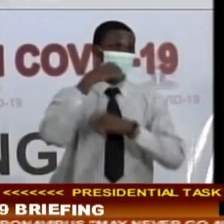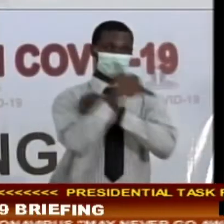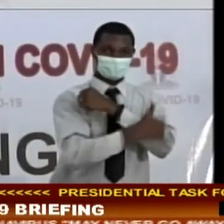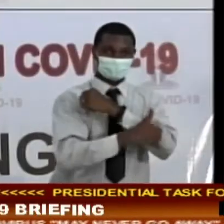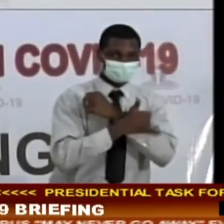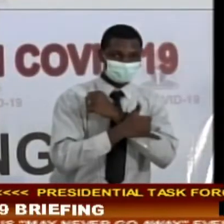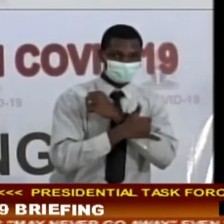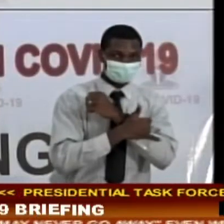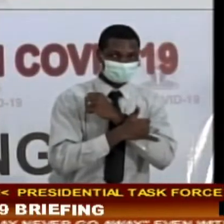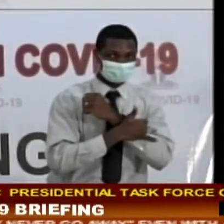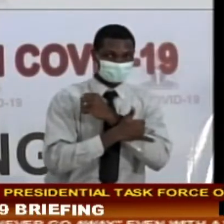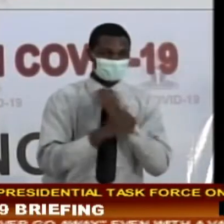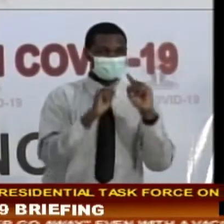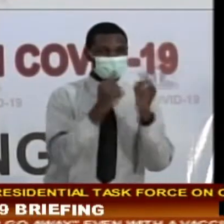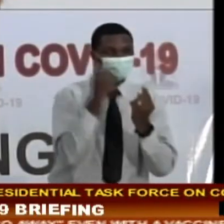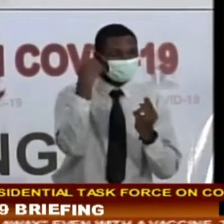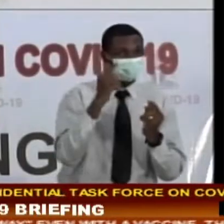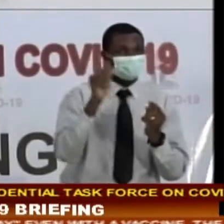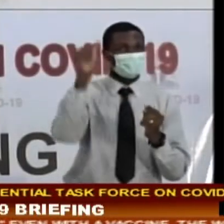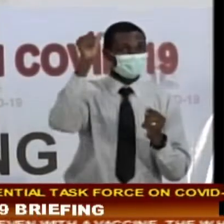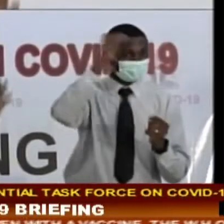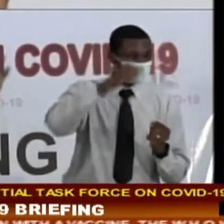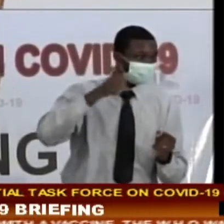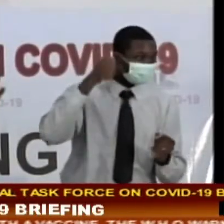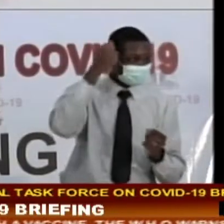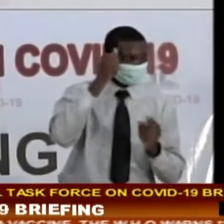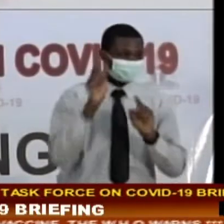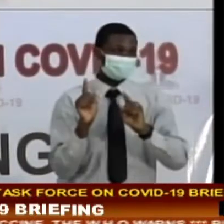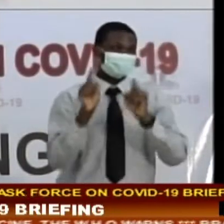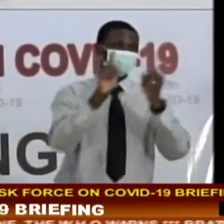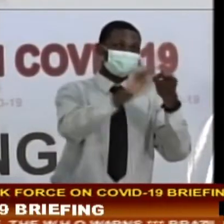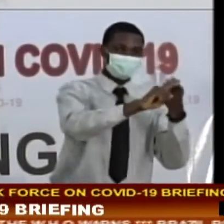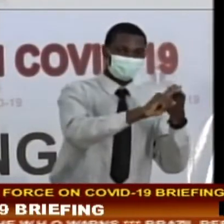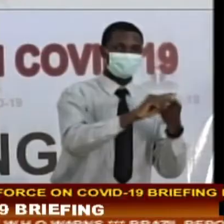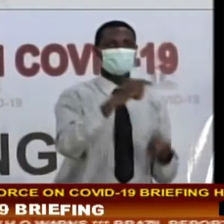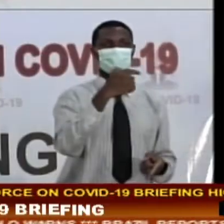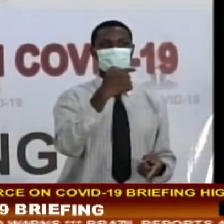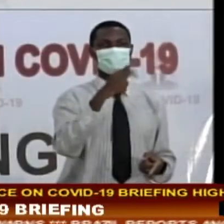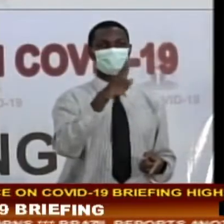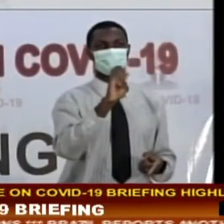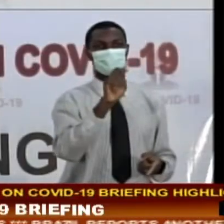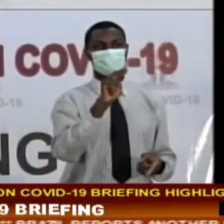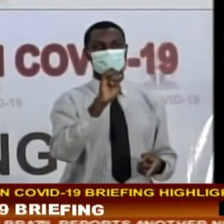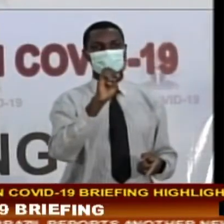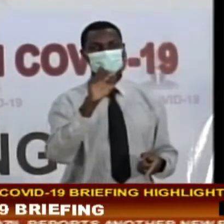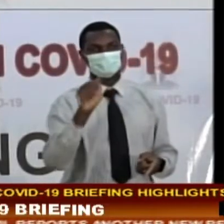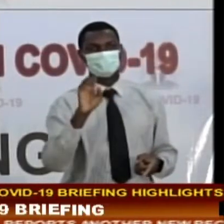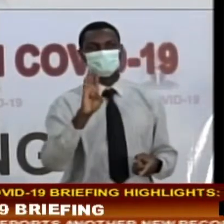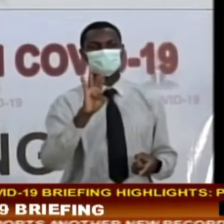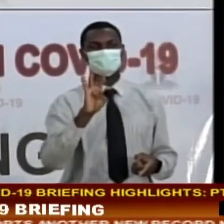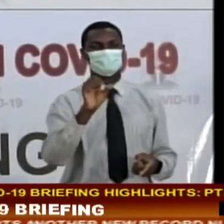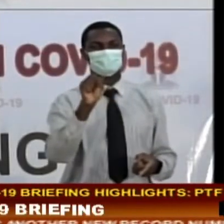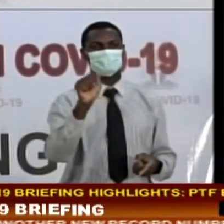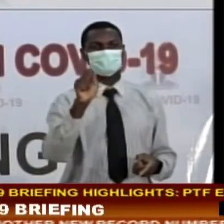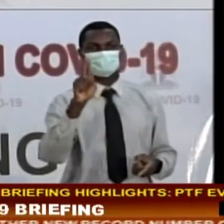BAU so all the West African countries all the members of echas have their Commodities offer